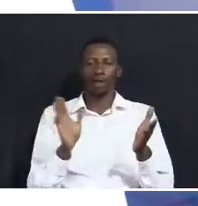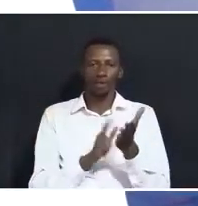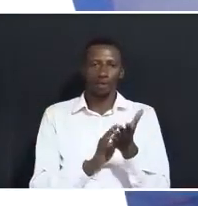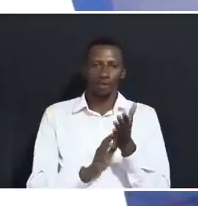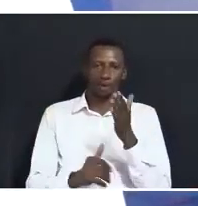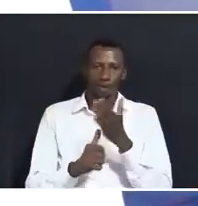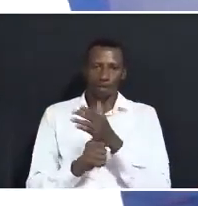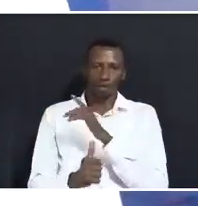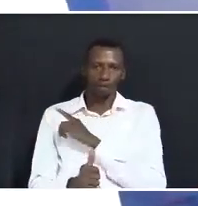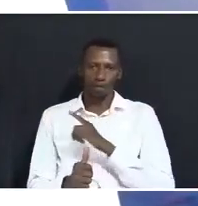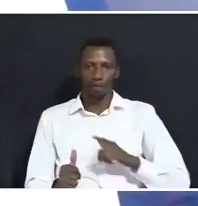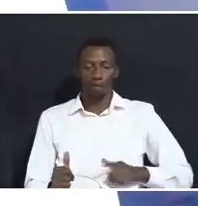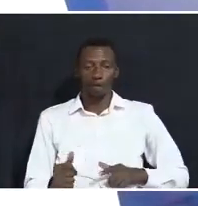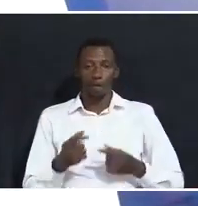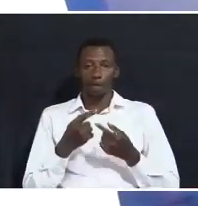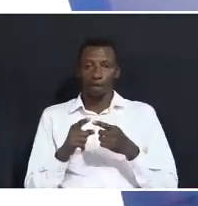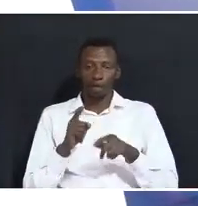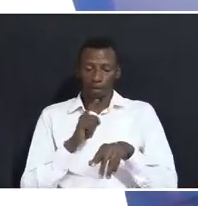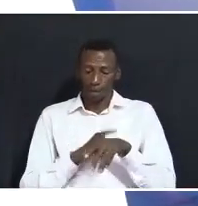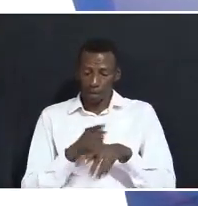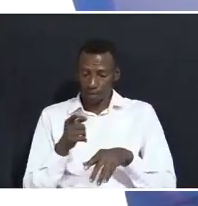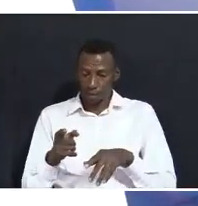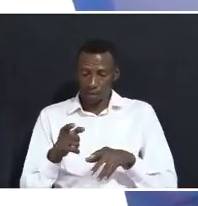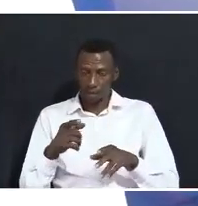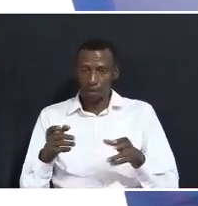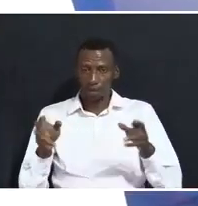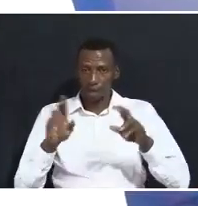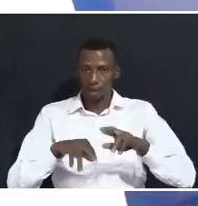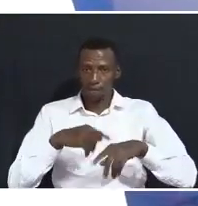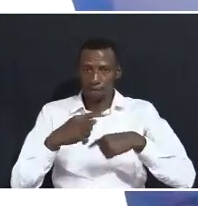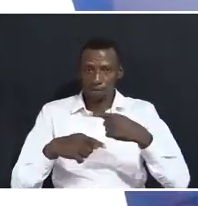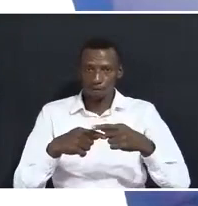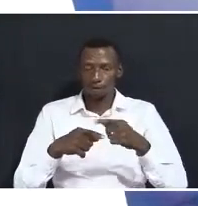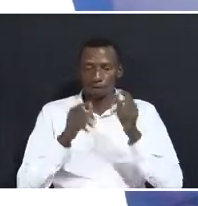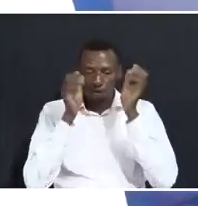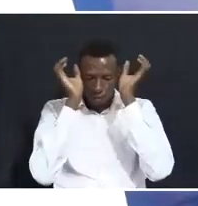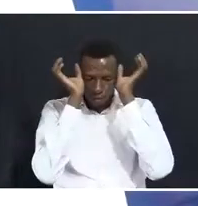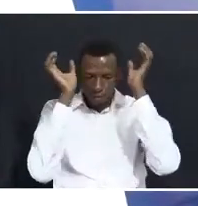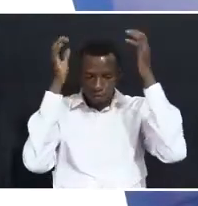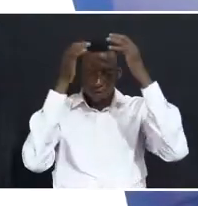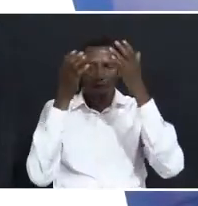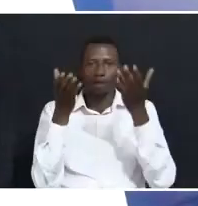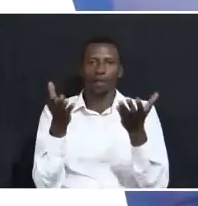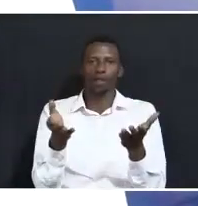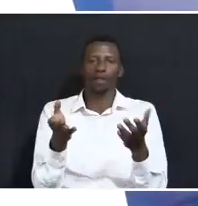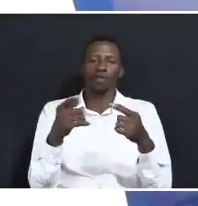happening, there is the Pharisees there